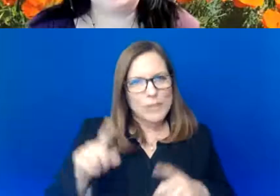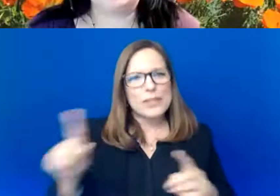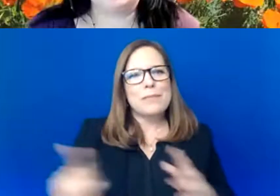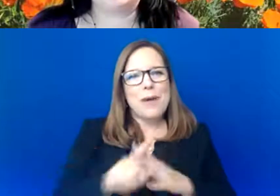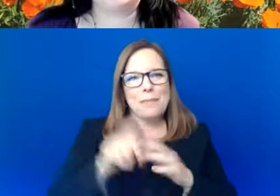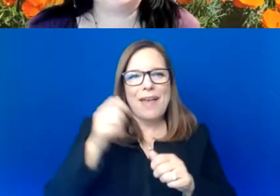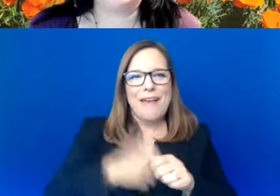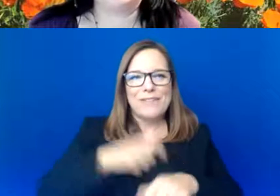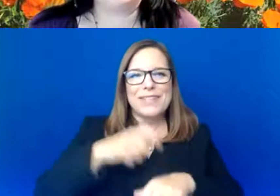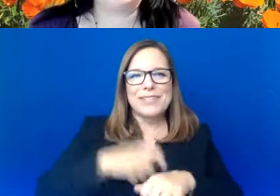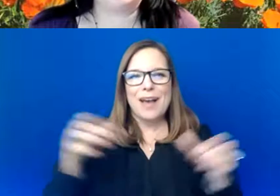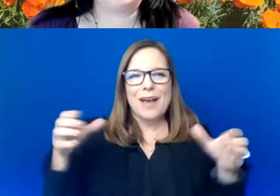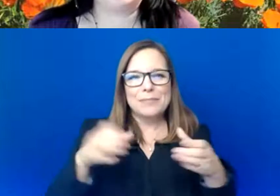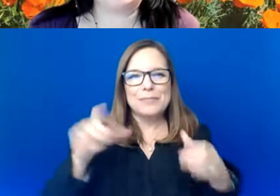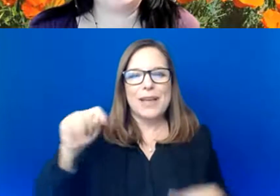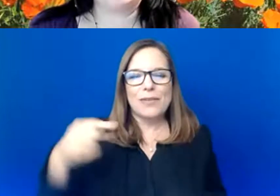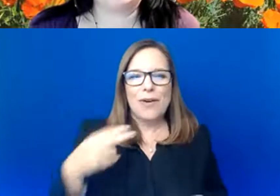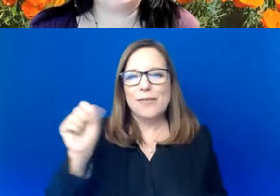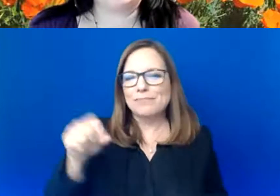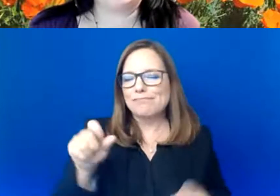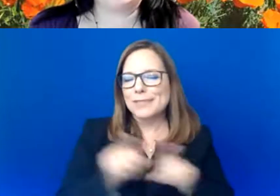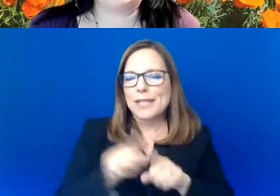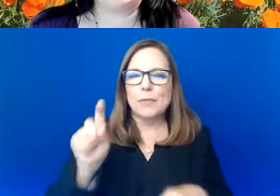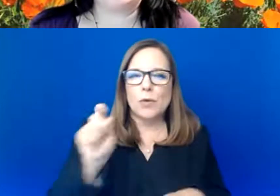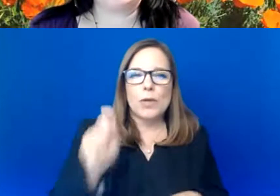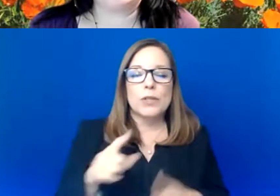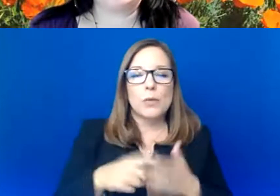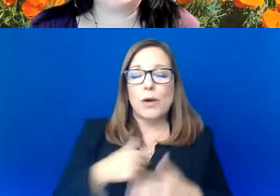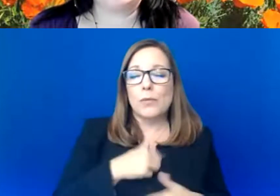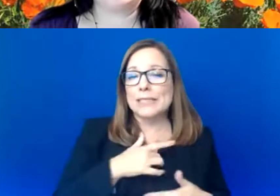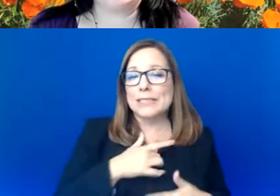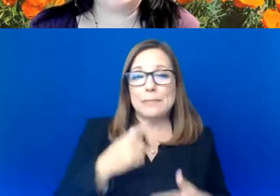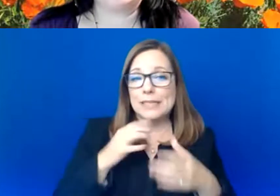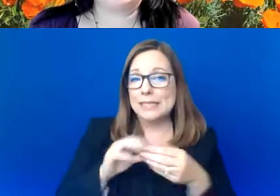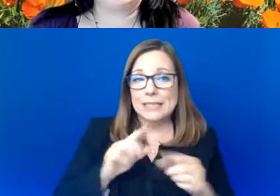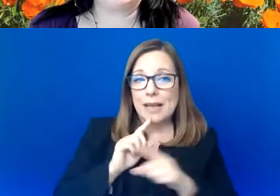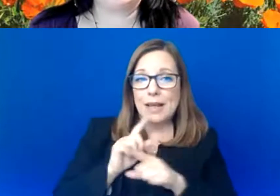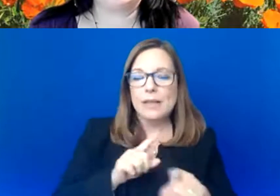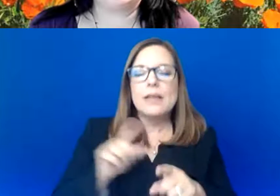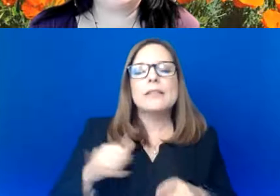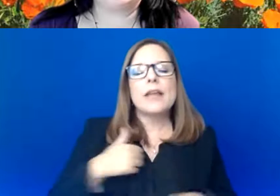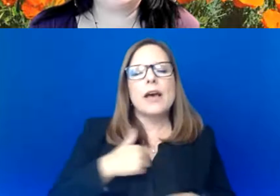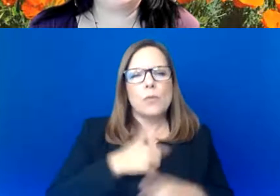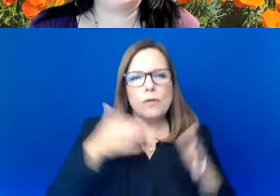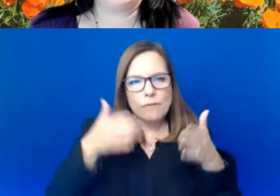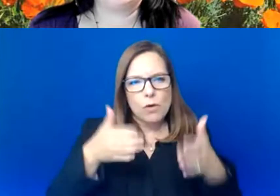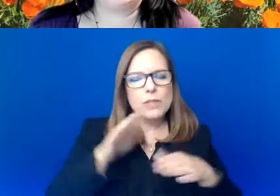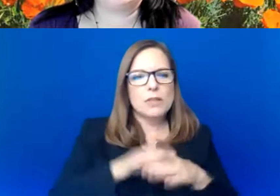town hall. And the way that we explain it is, we're really focused on this key partnership between the